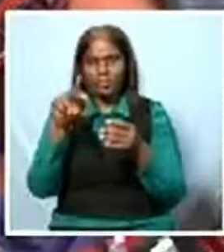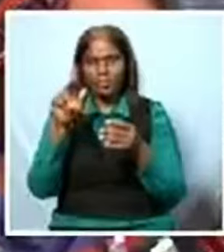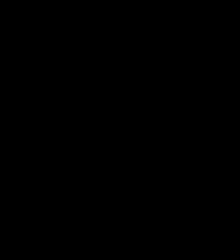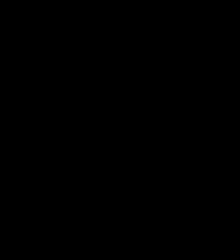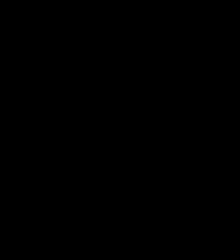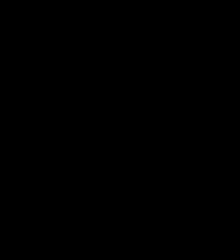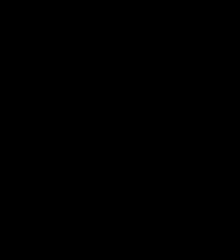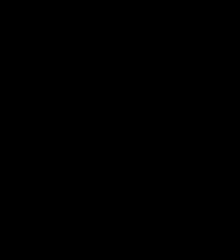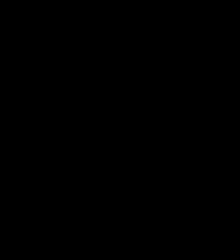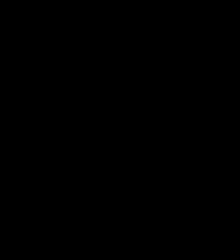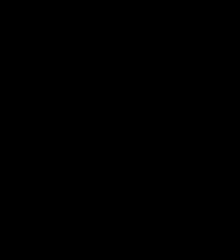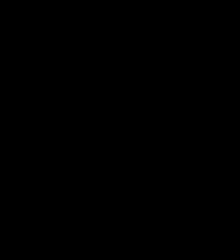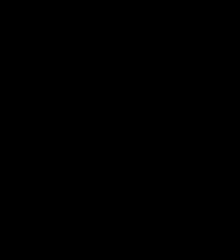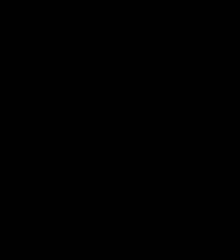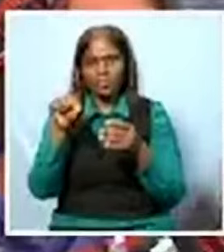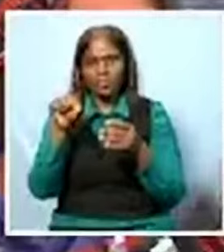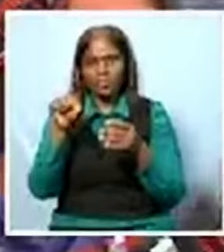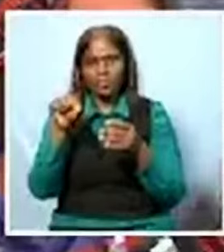of Science.